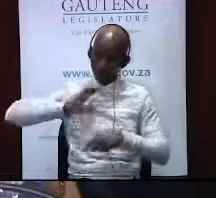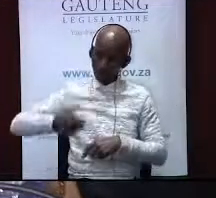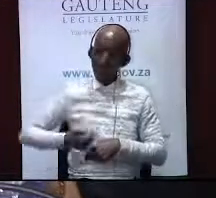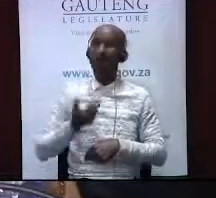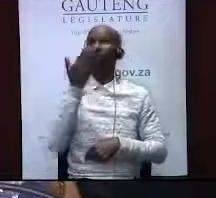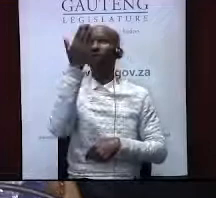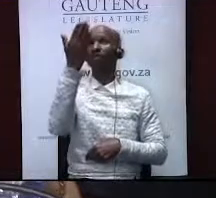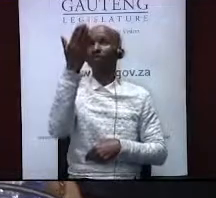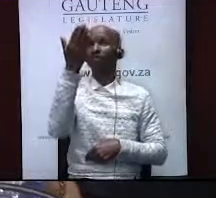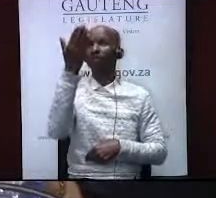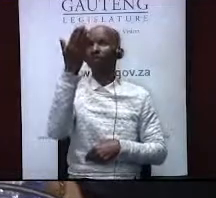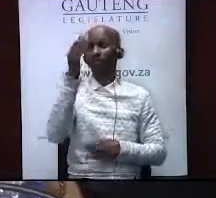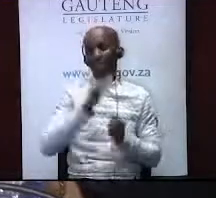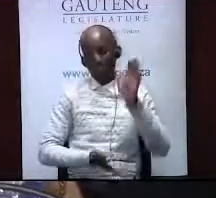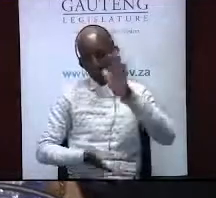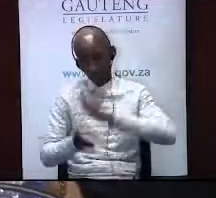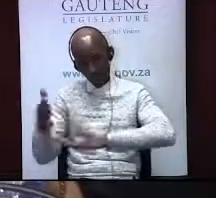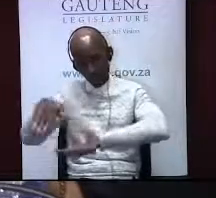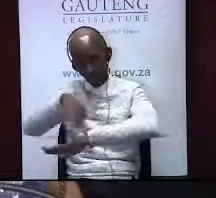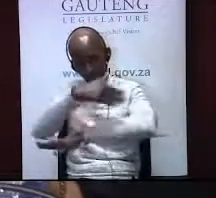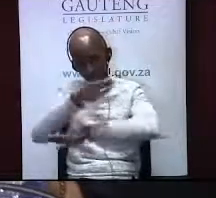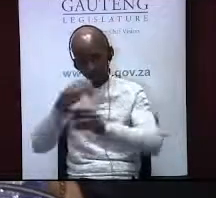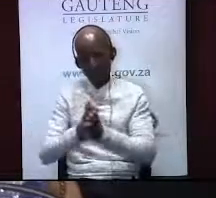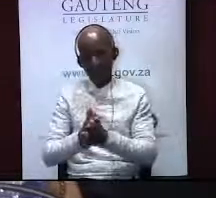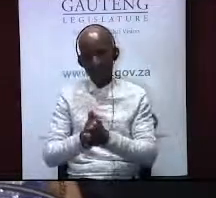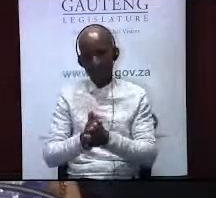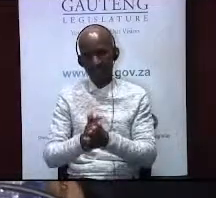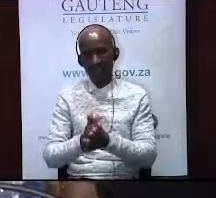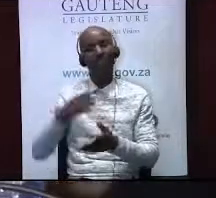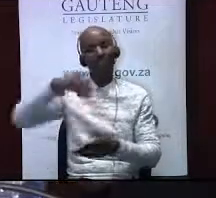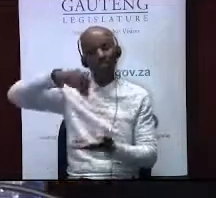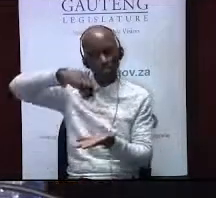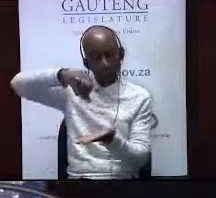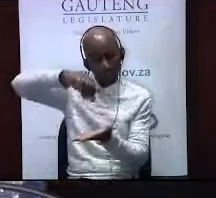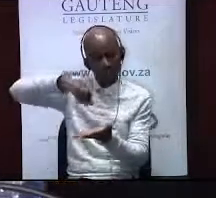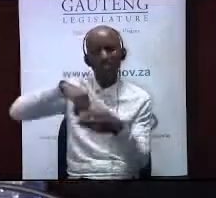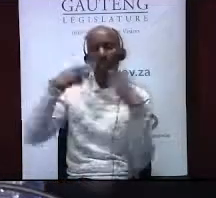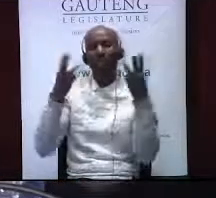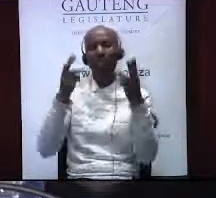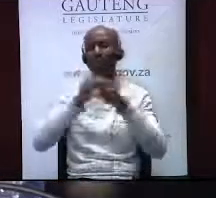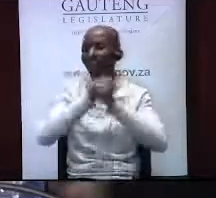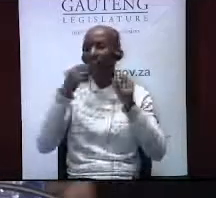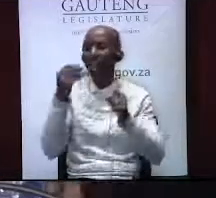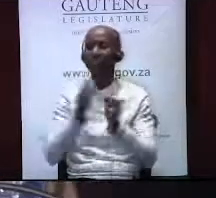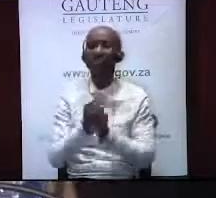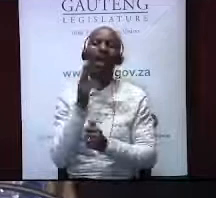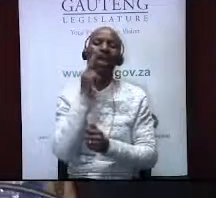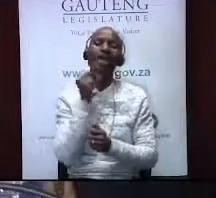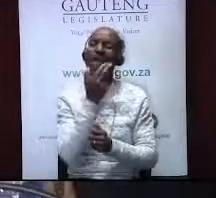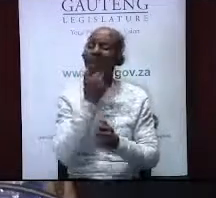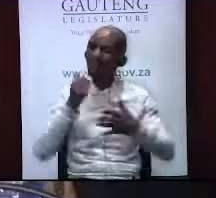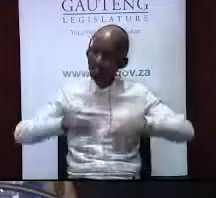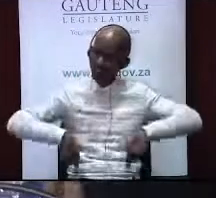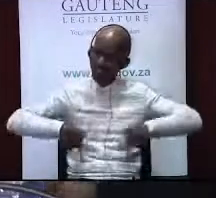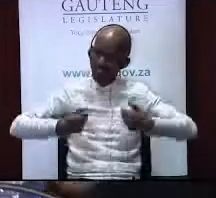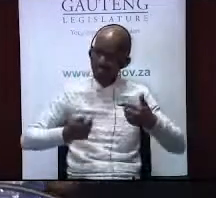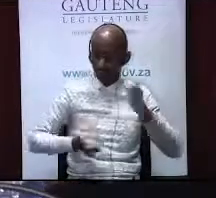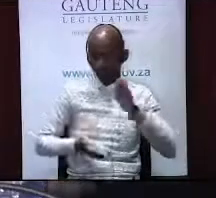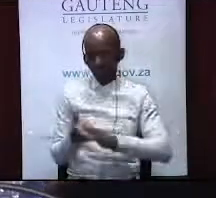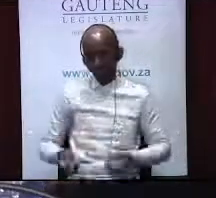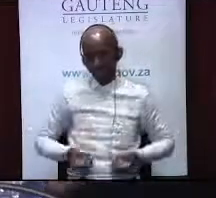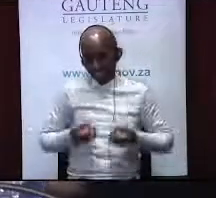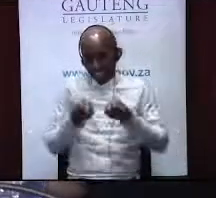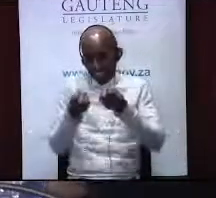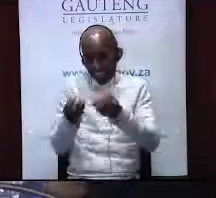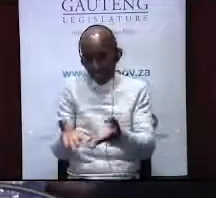God, let us go and be the salt. People ba lusitse monato wa go phela. Let us give